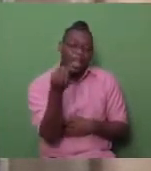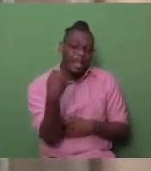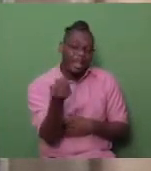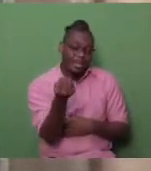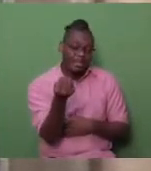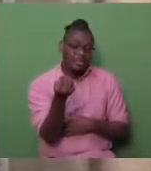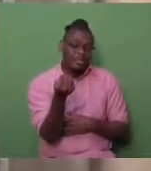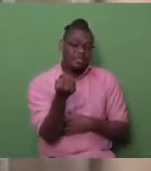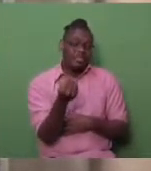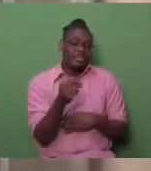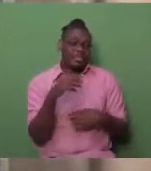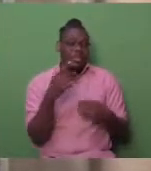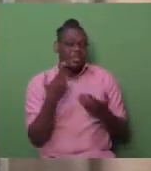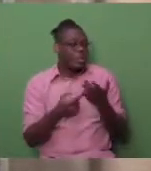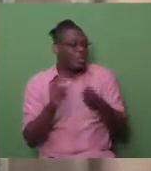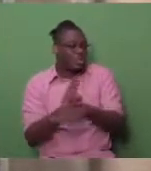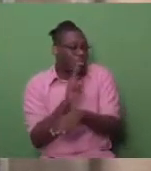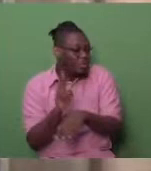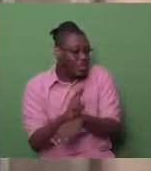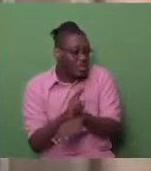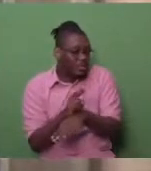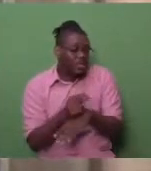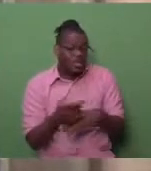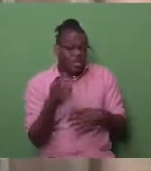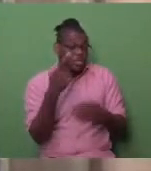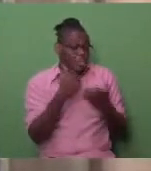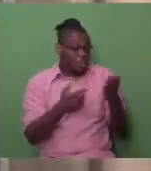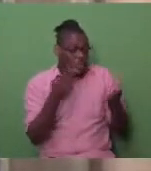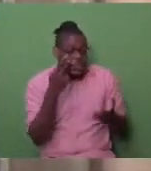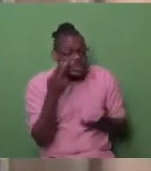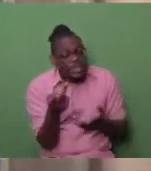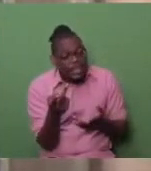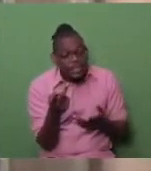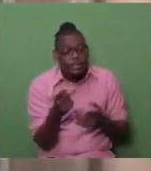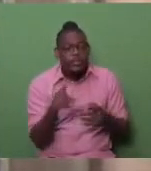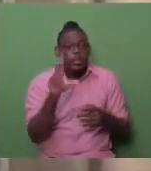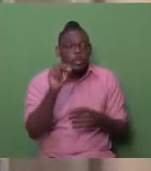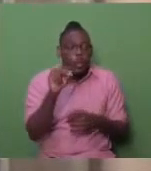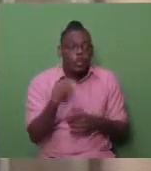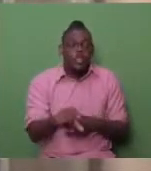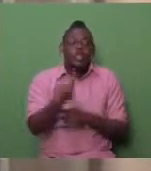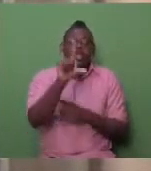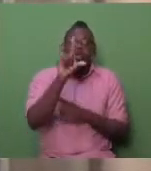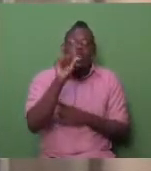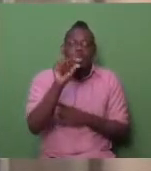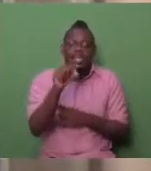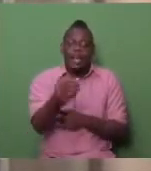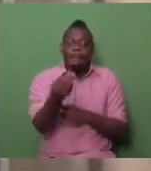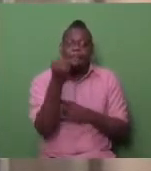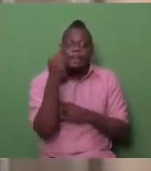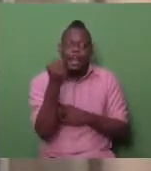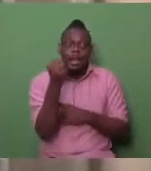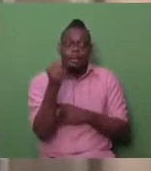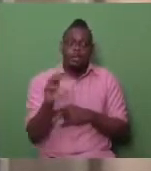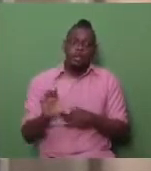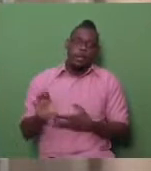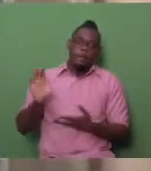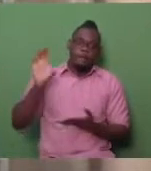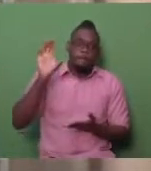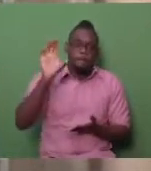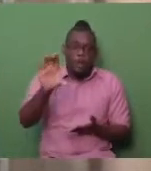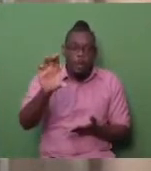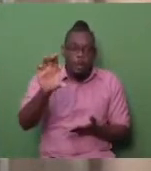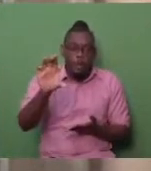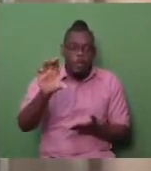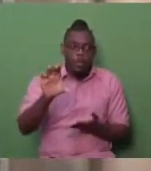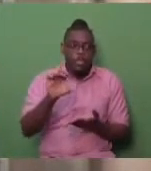$995,000 spent? 20 million allocated because it's such a vital sector, especially in this pandemic time, the ICT sector.